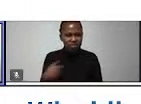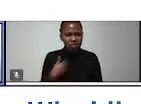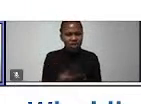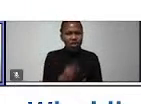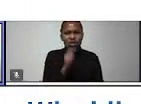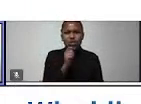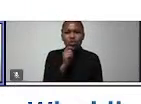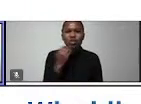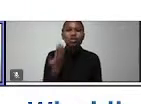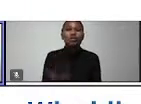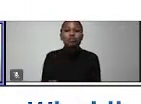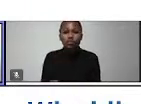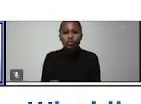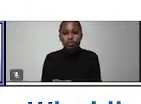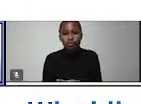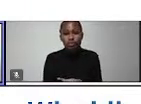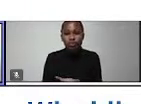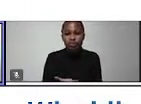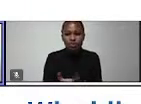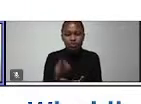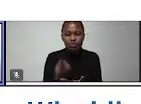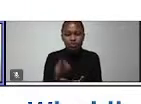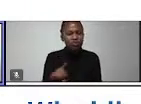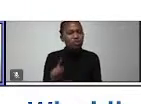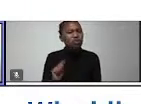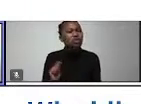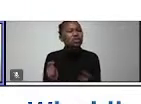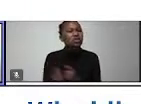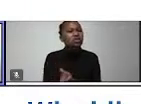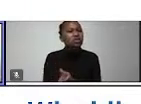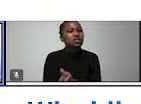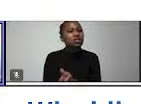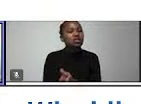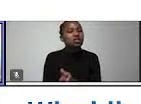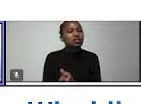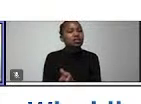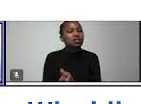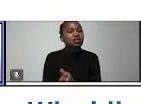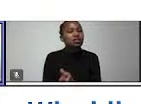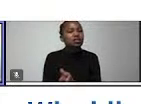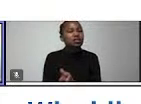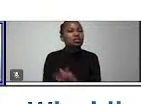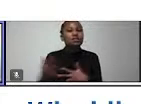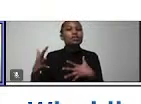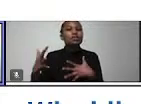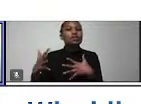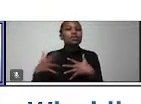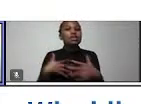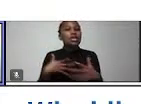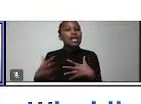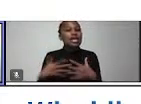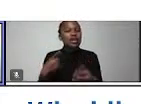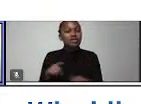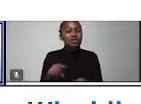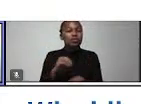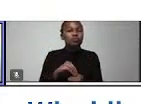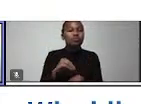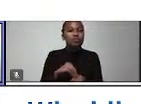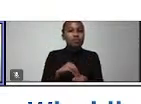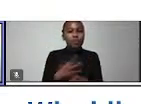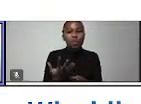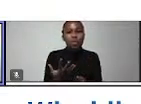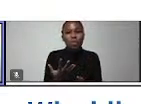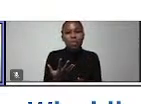evidence of the regional competitive value chains, you know, to argue to AGOA or any other framework for that matter, that would be